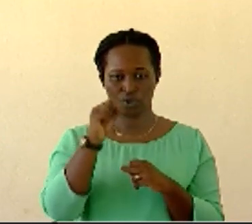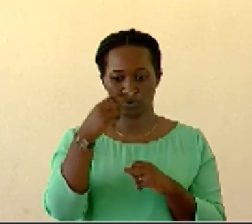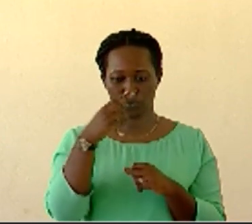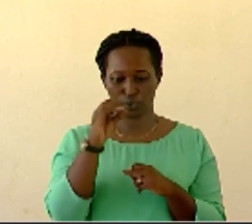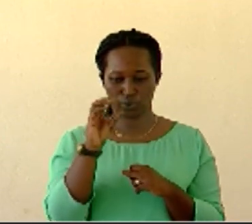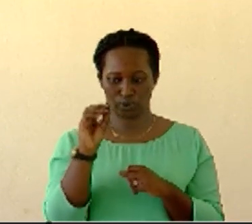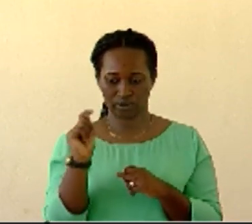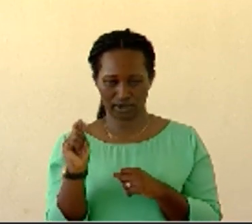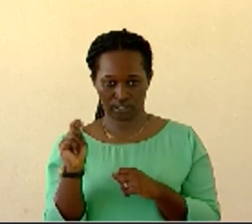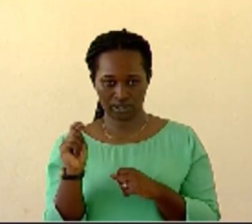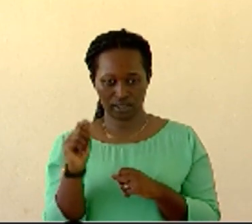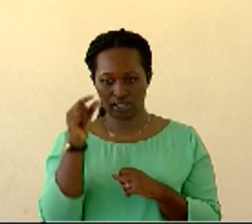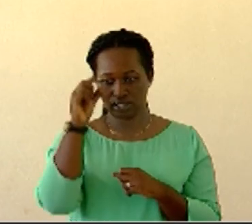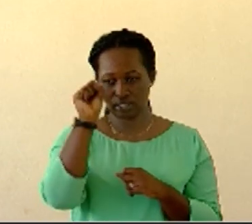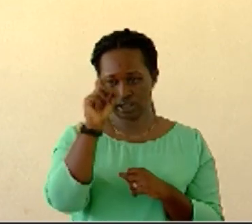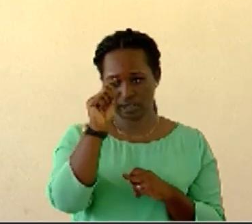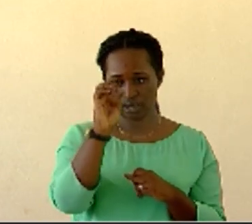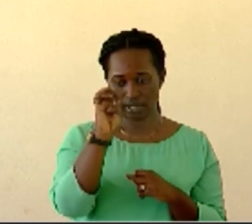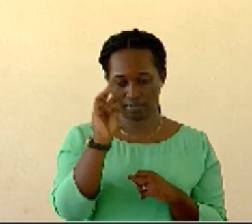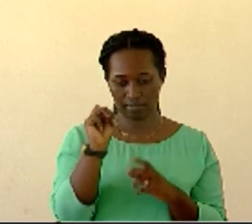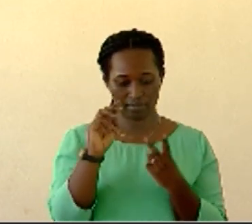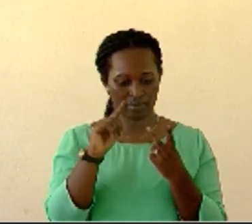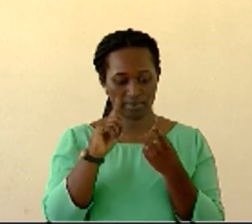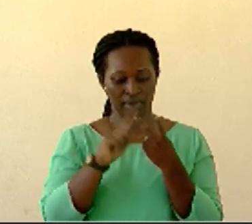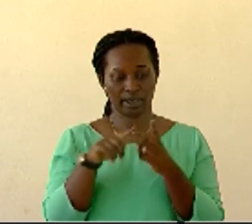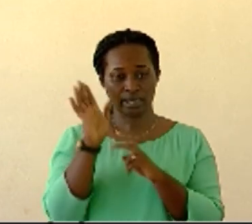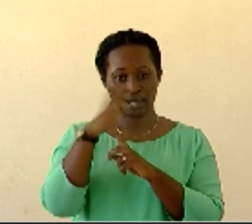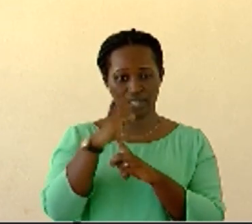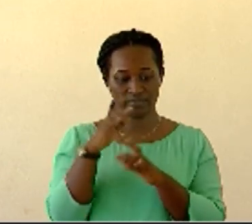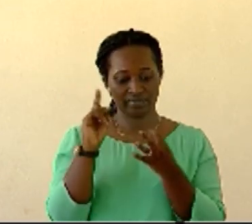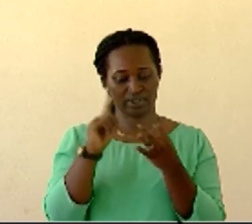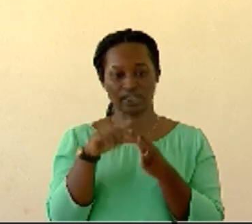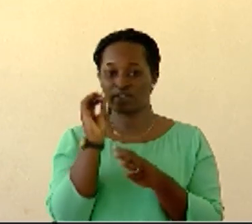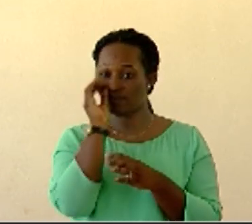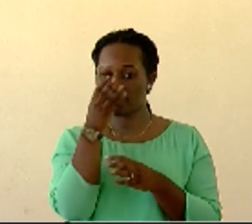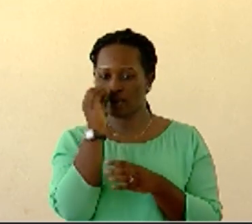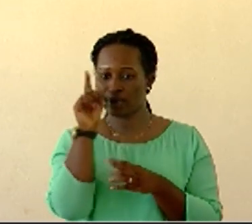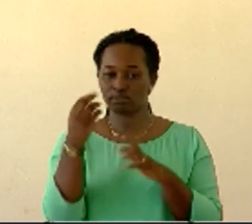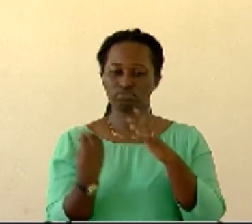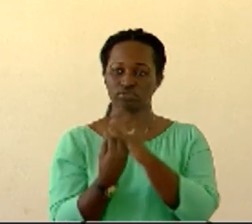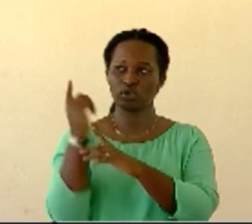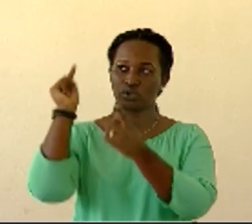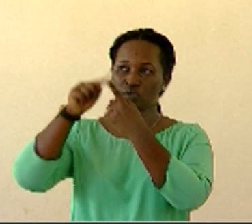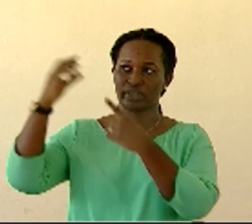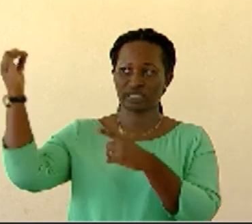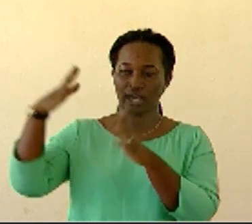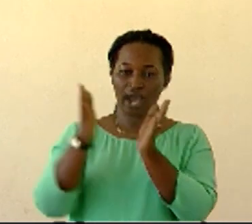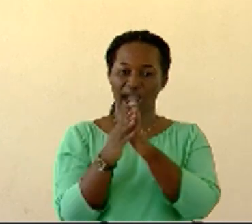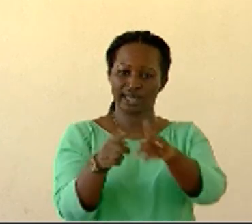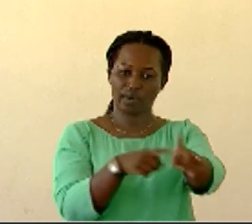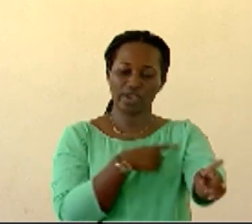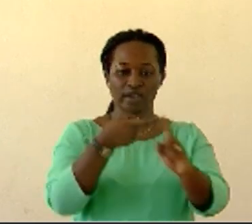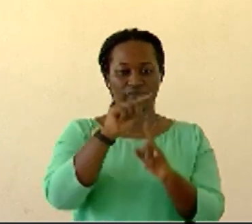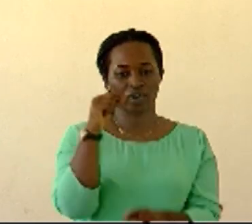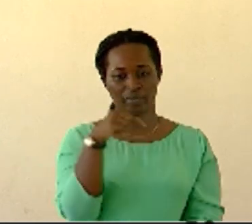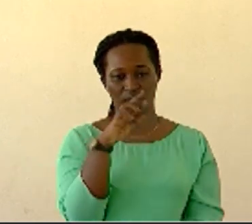plant, stem, leaves, and flowers. So they are growing towards sunlight and away from